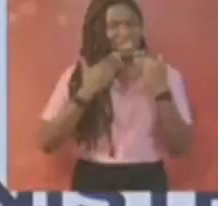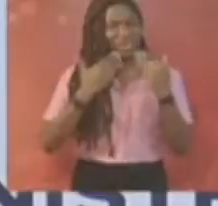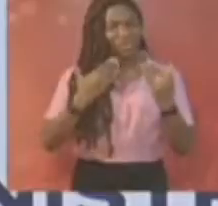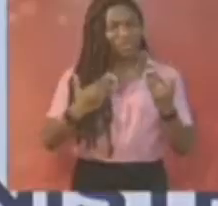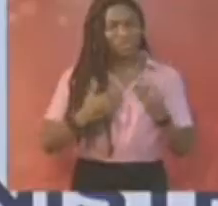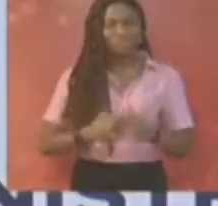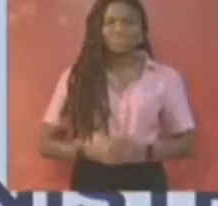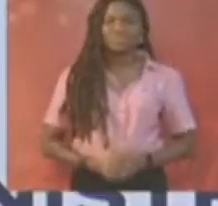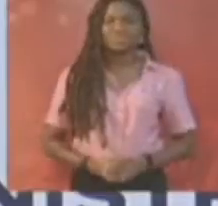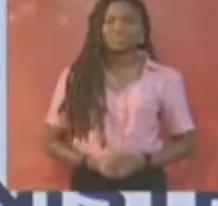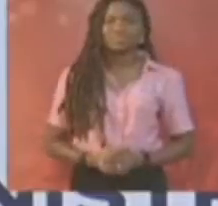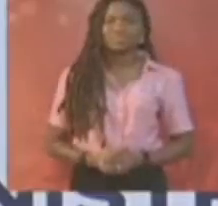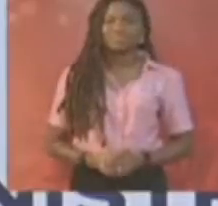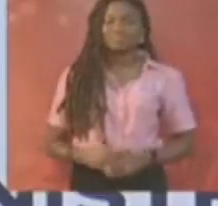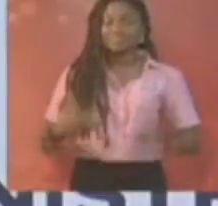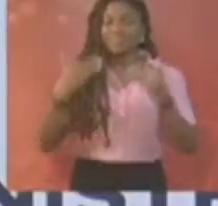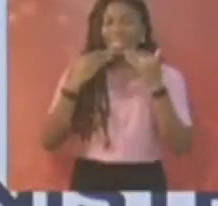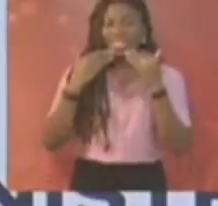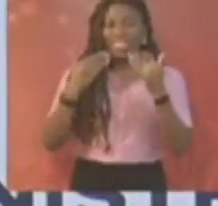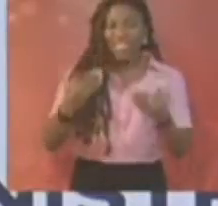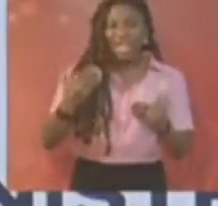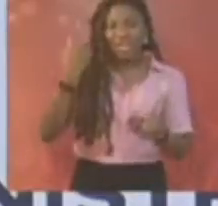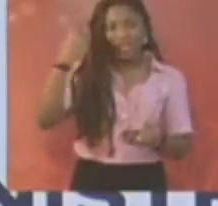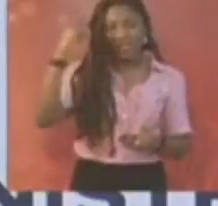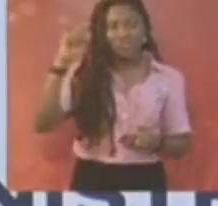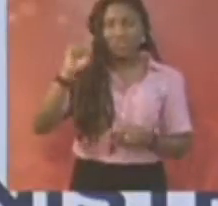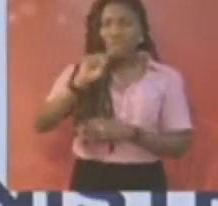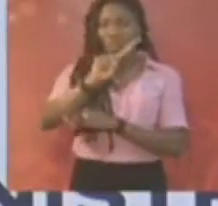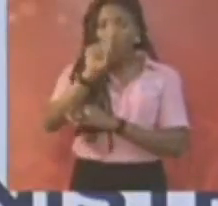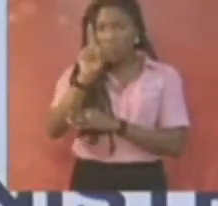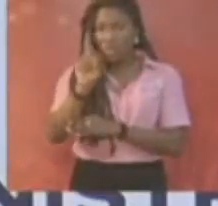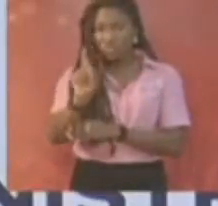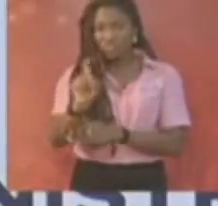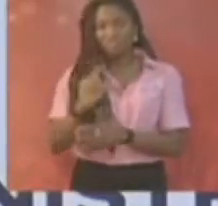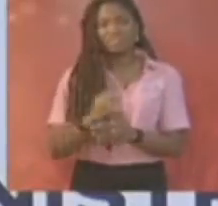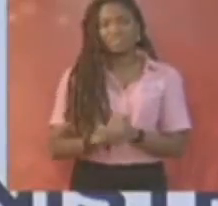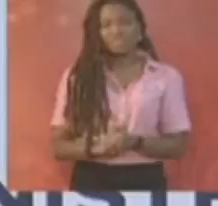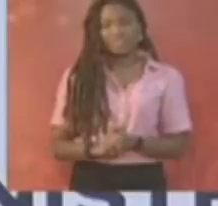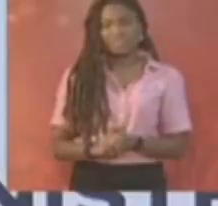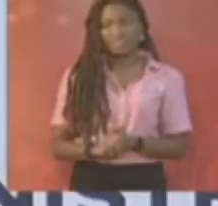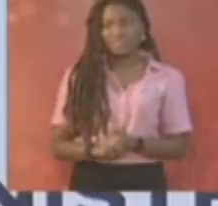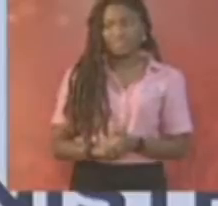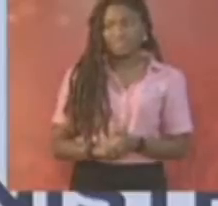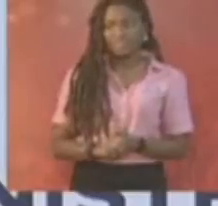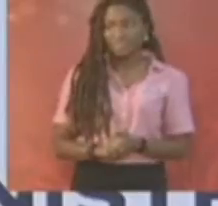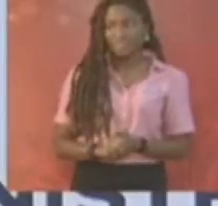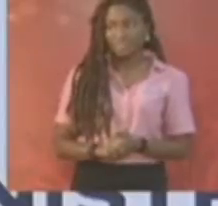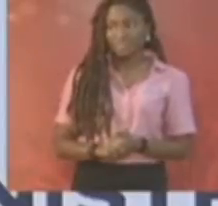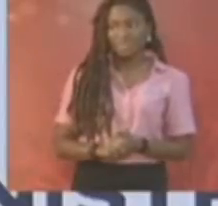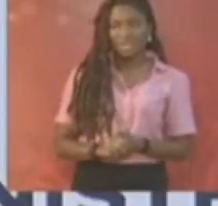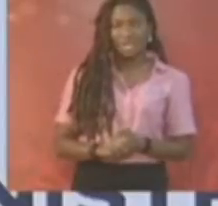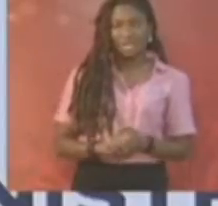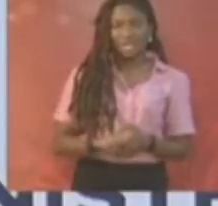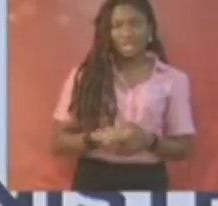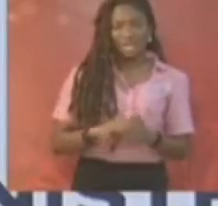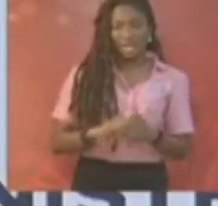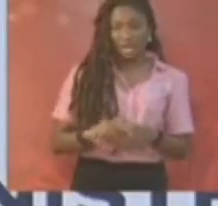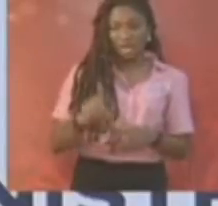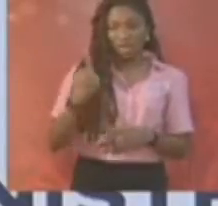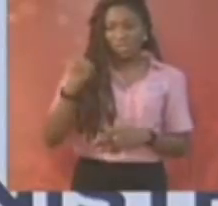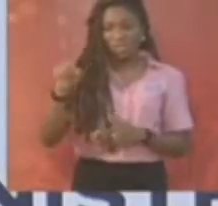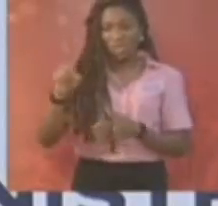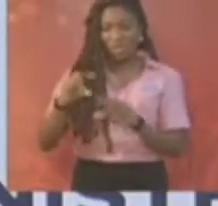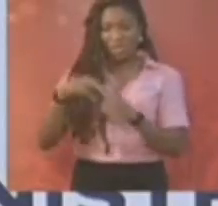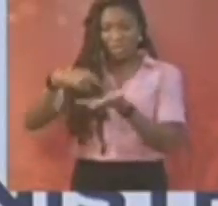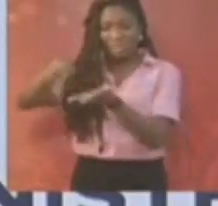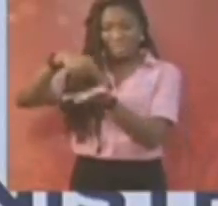So thank you for the question. It's an excellent one. There is no distinction between one type of